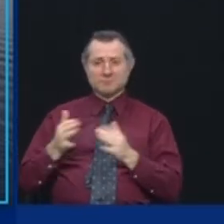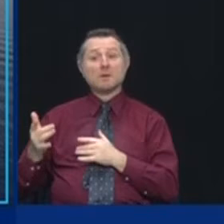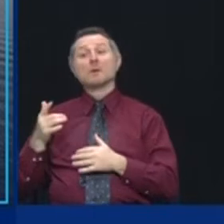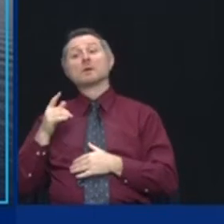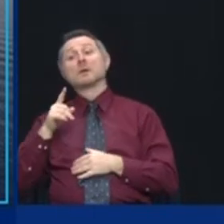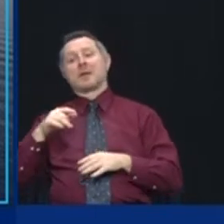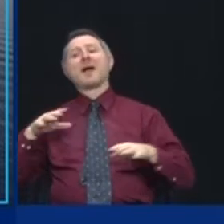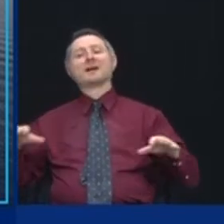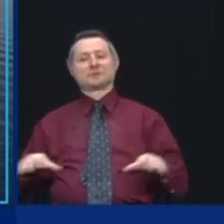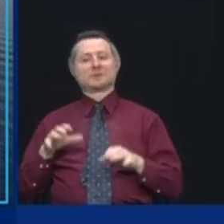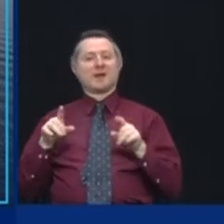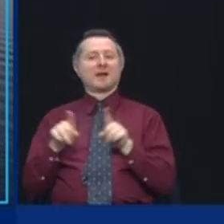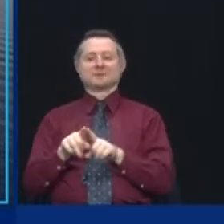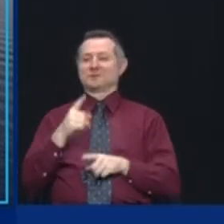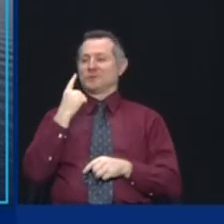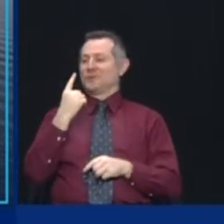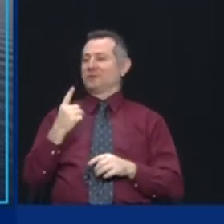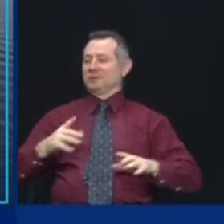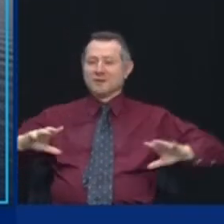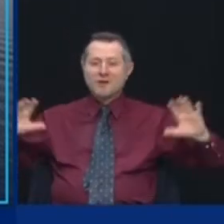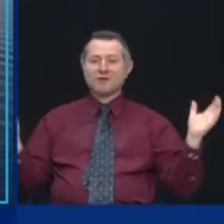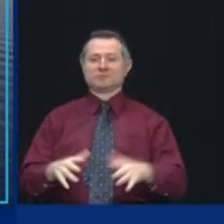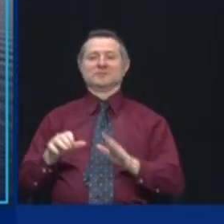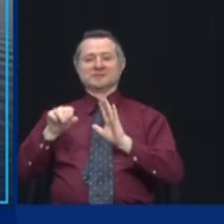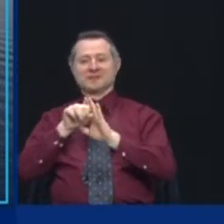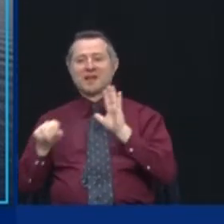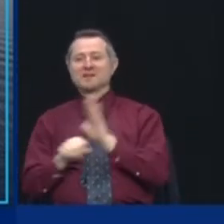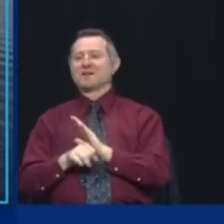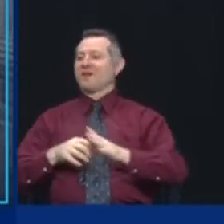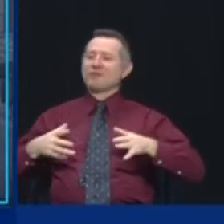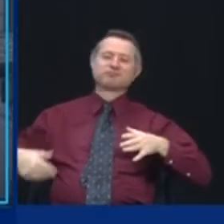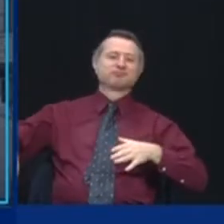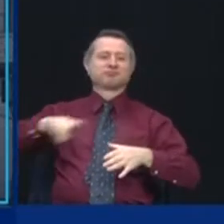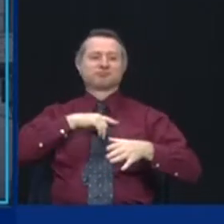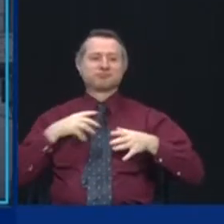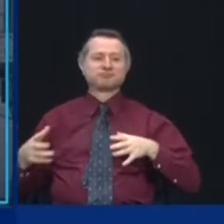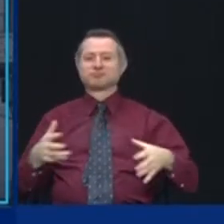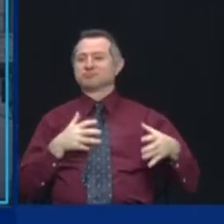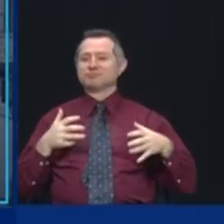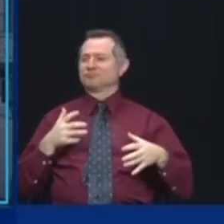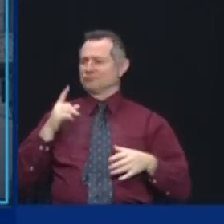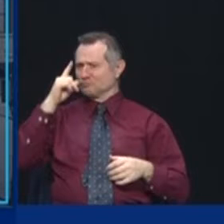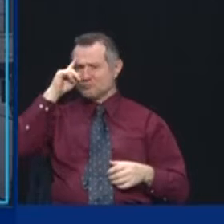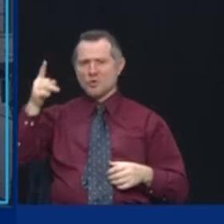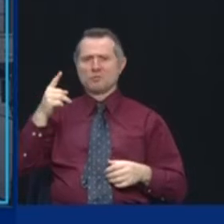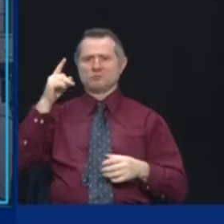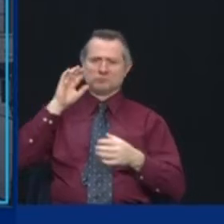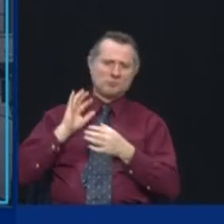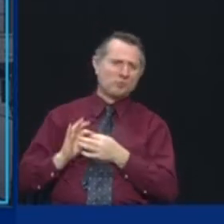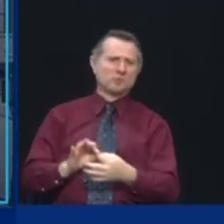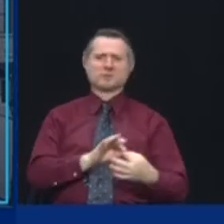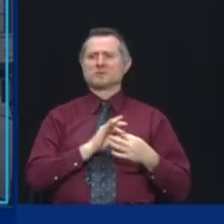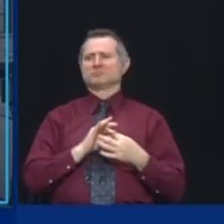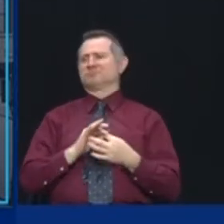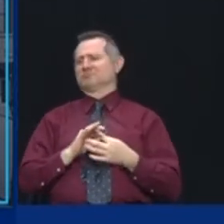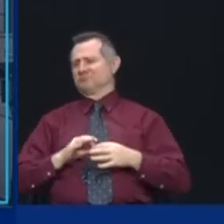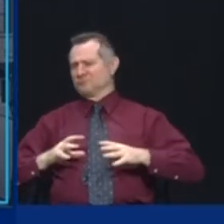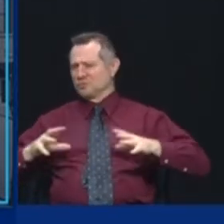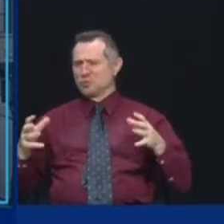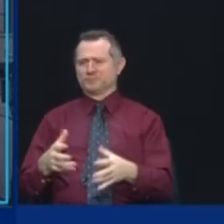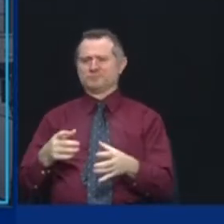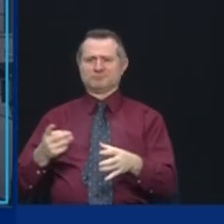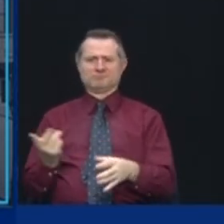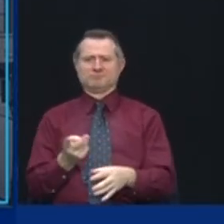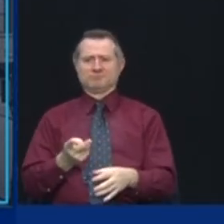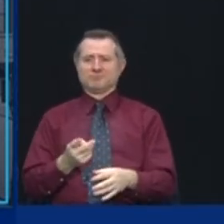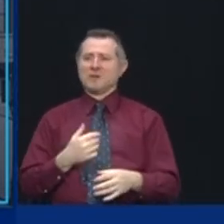one, acting as a smart, unified group. I want